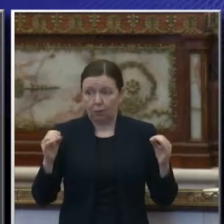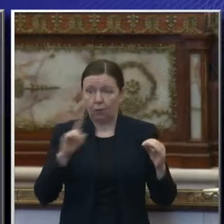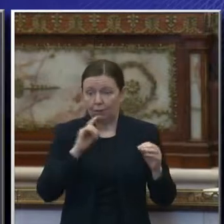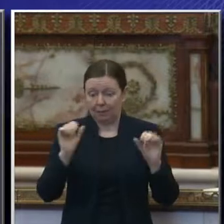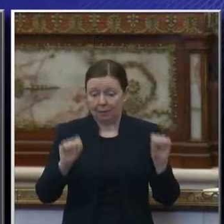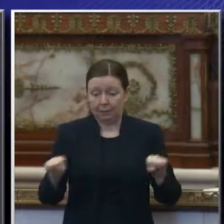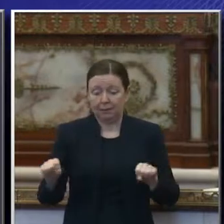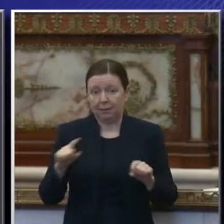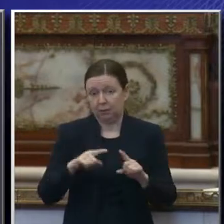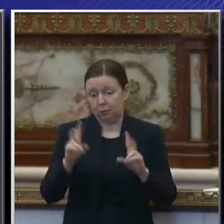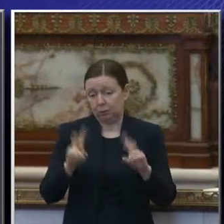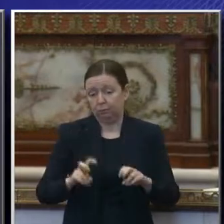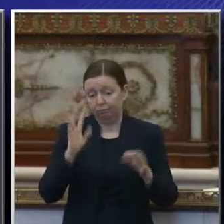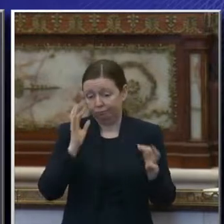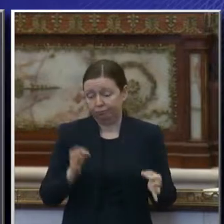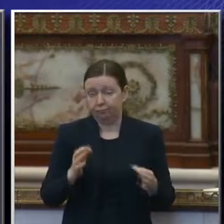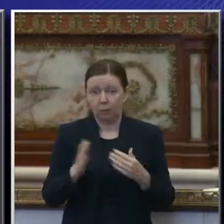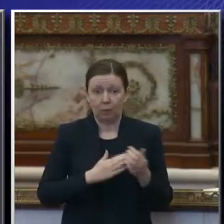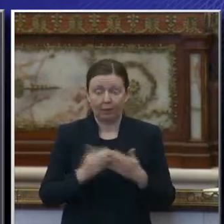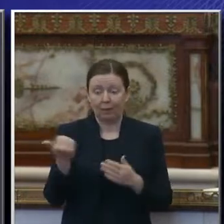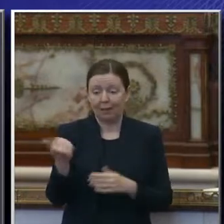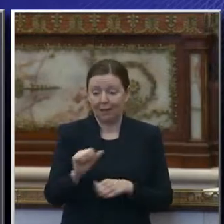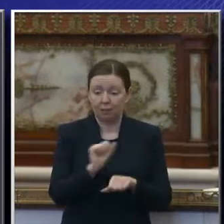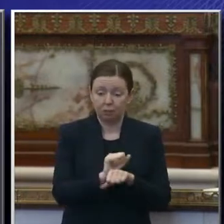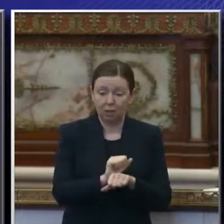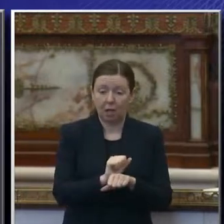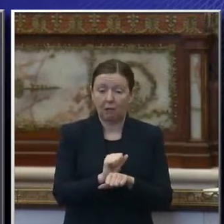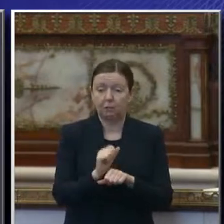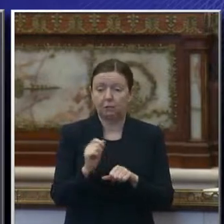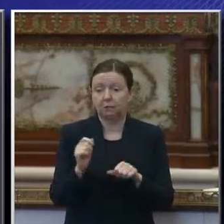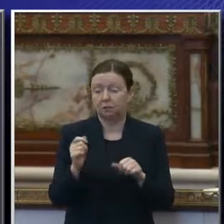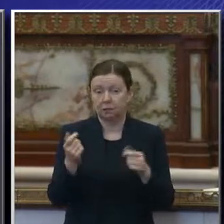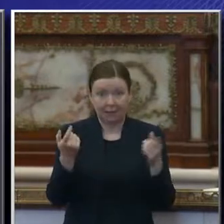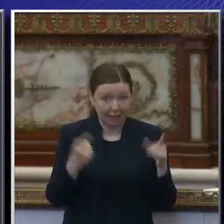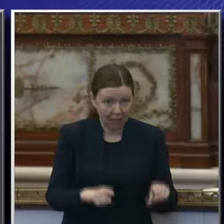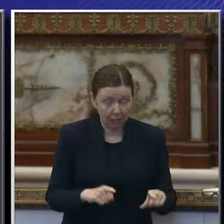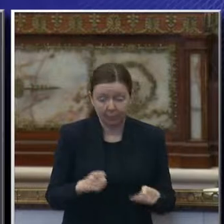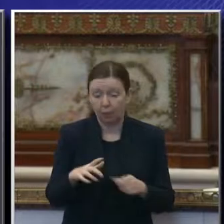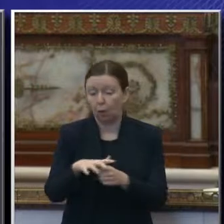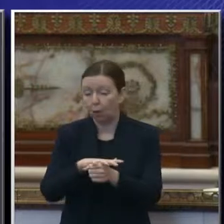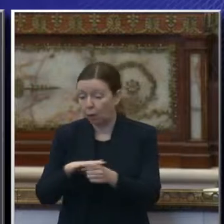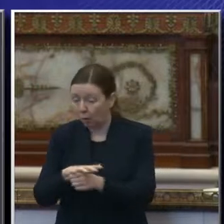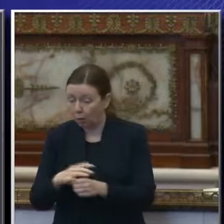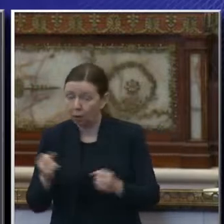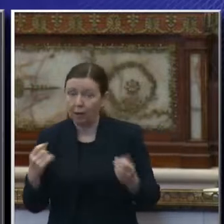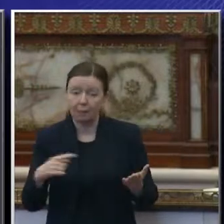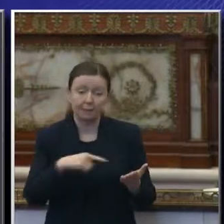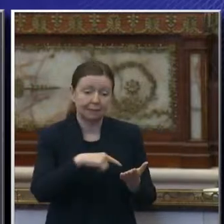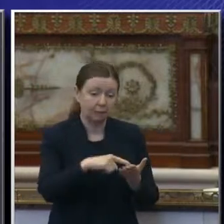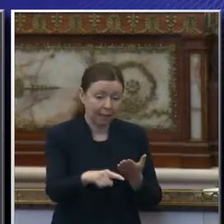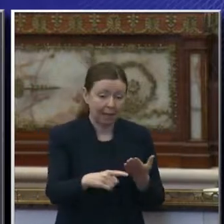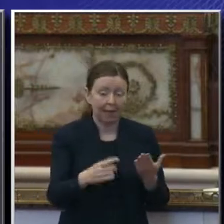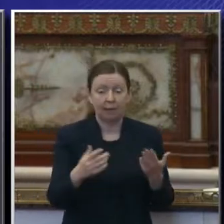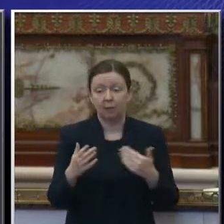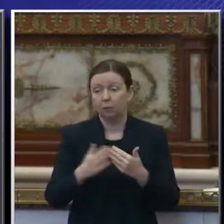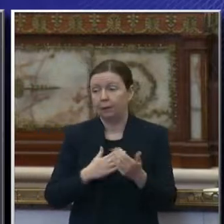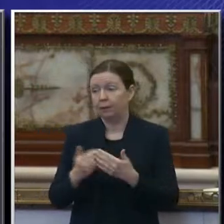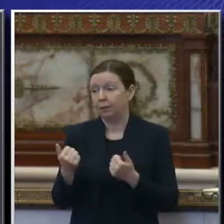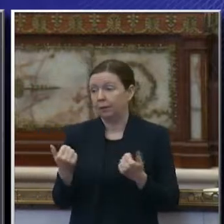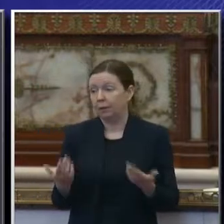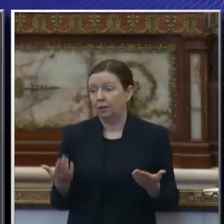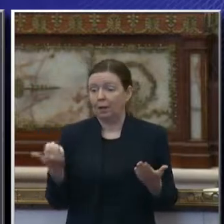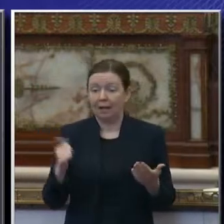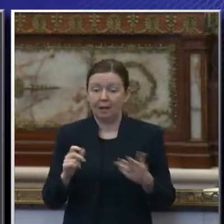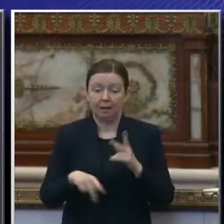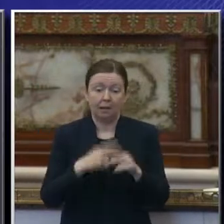to ascertain whether any jobs actually come to fruition, whether they're local, how much they pay, whether there are any